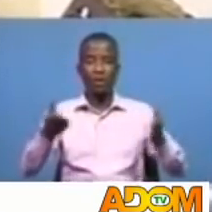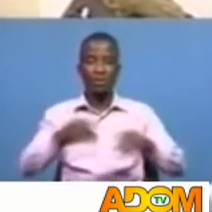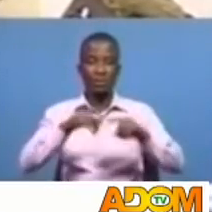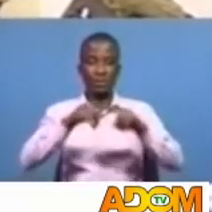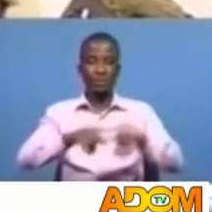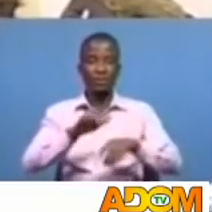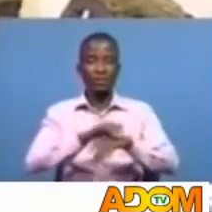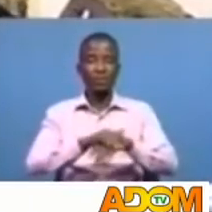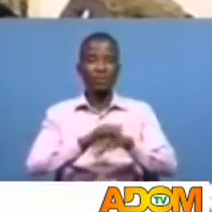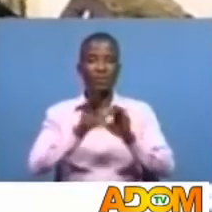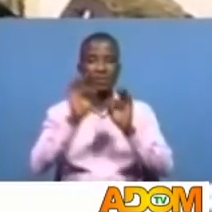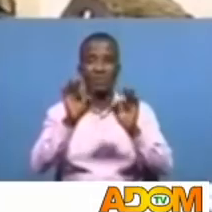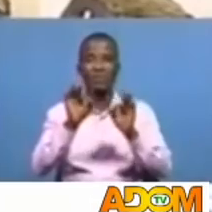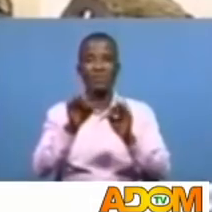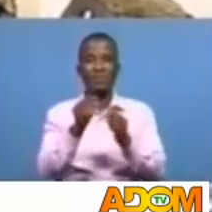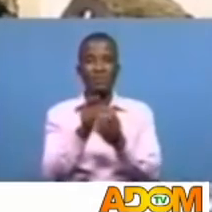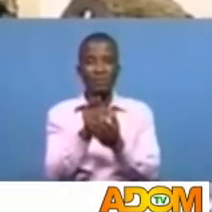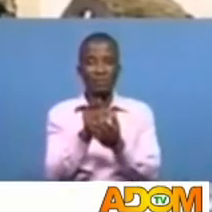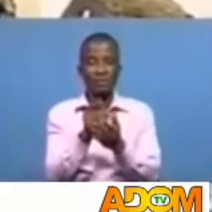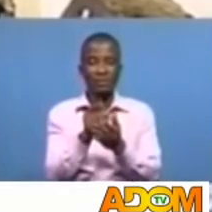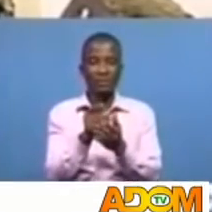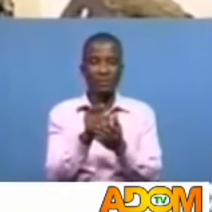regarding fair trials.